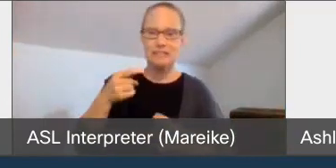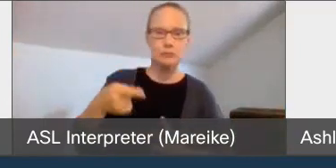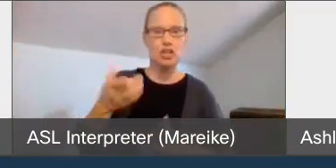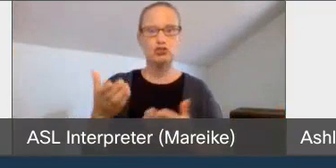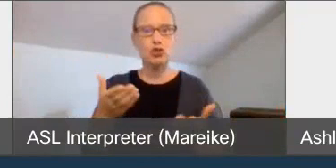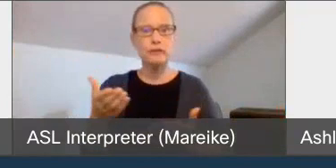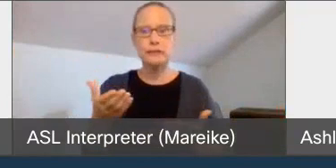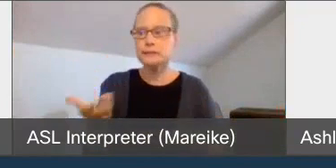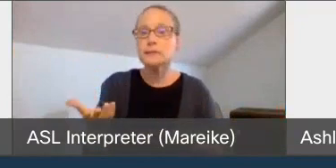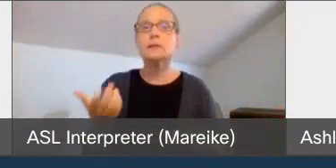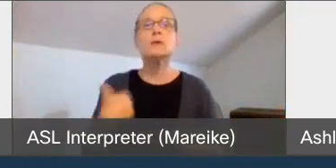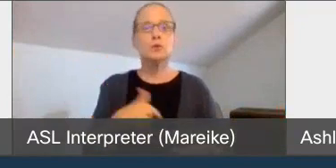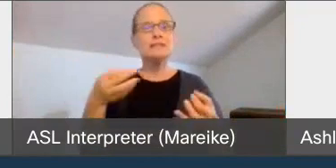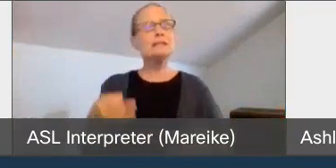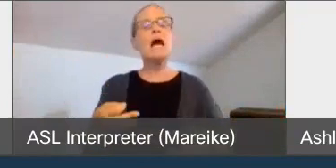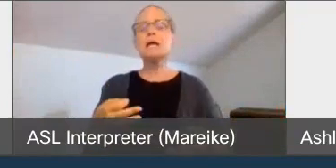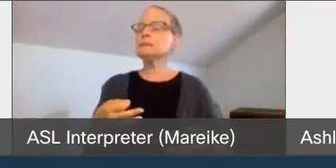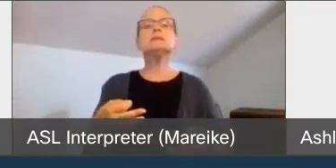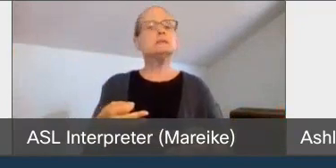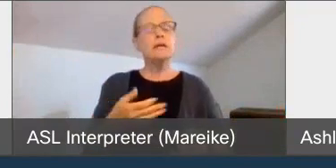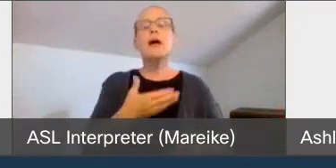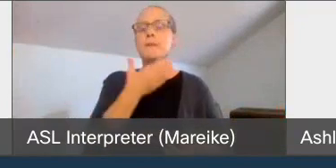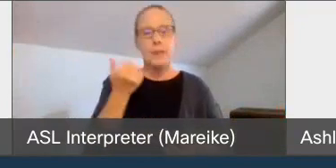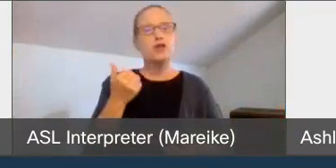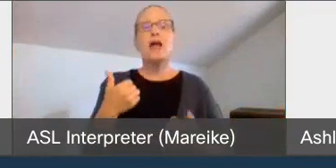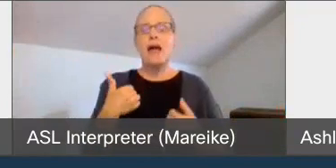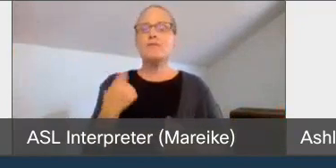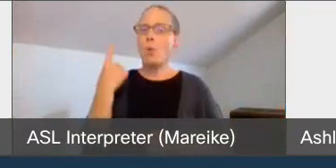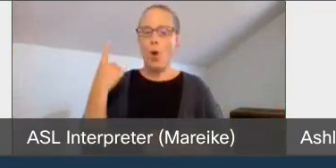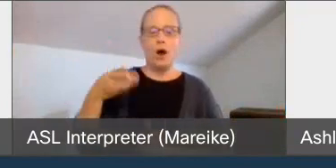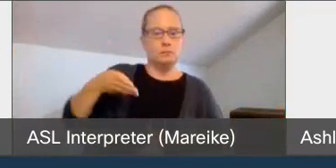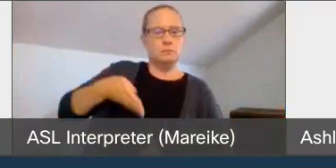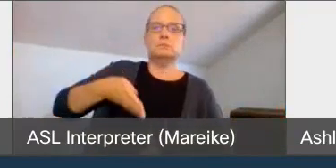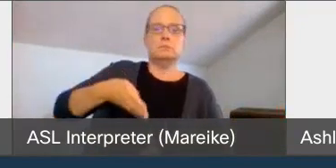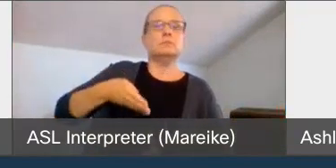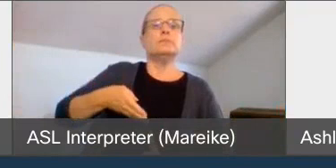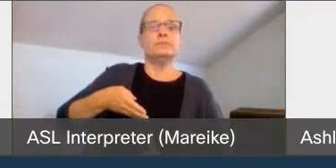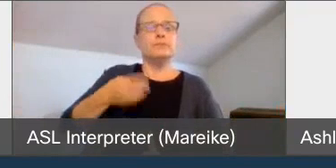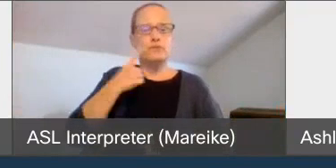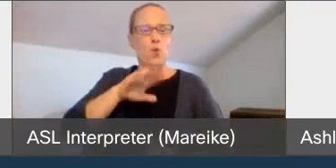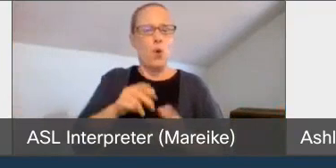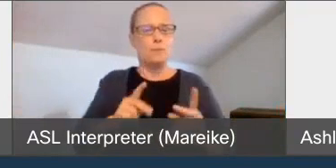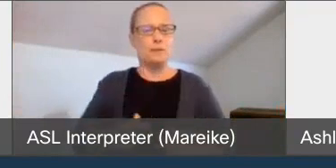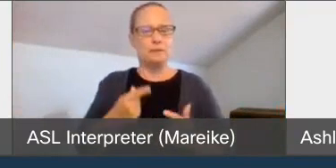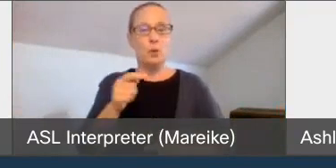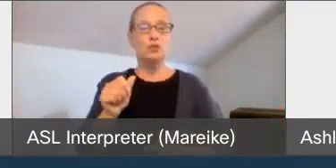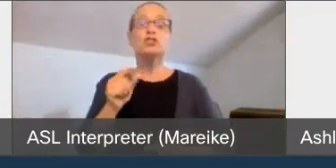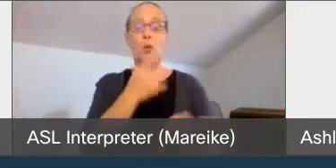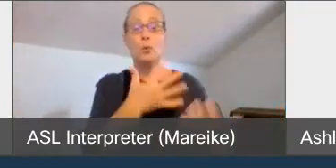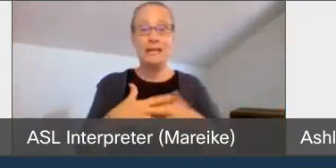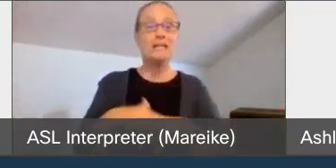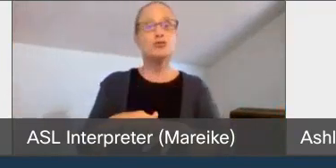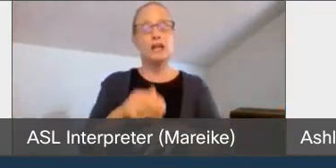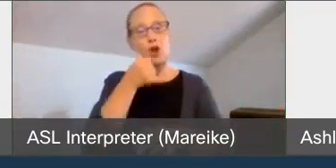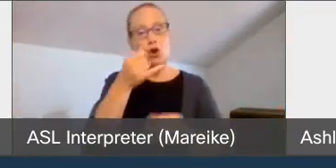needed. We made the decision that this was better for the citizens of Georgia, and so we integrated our call line